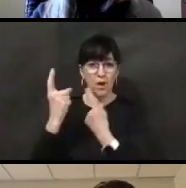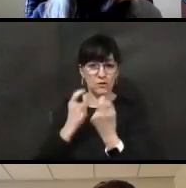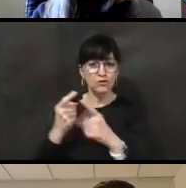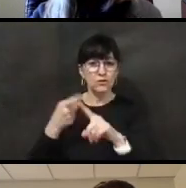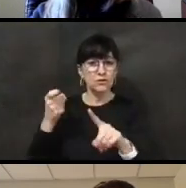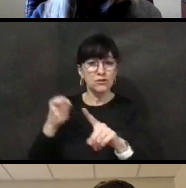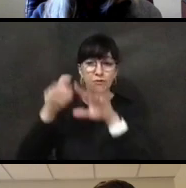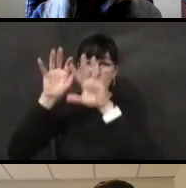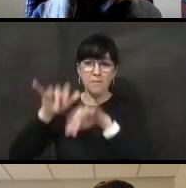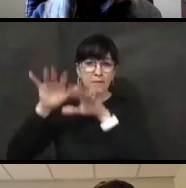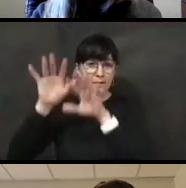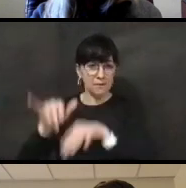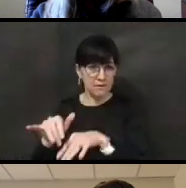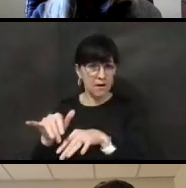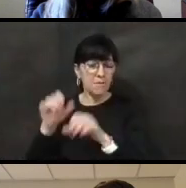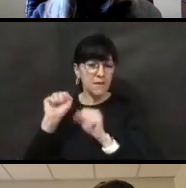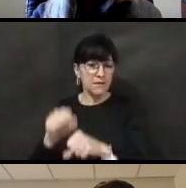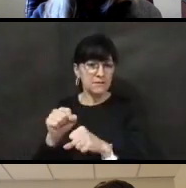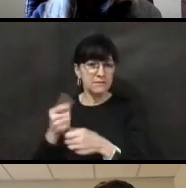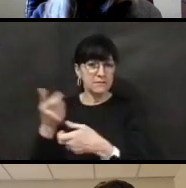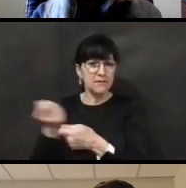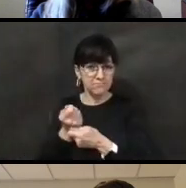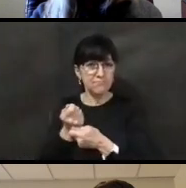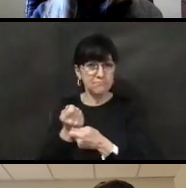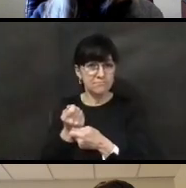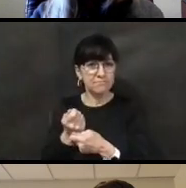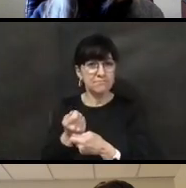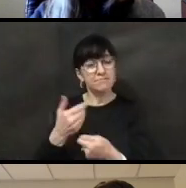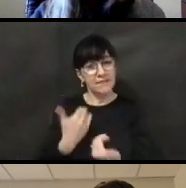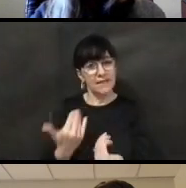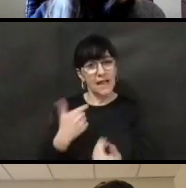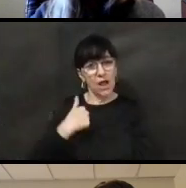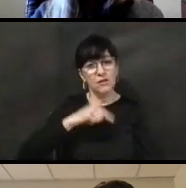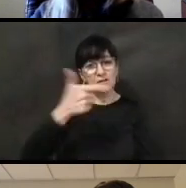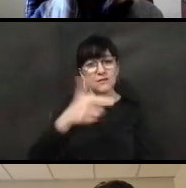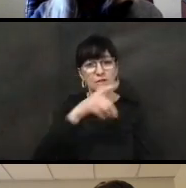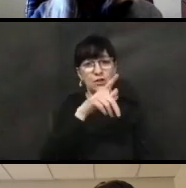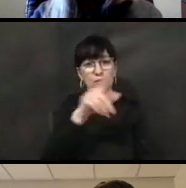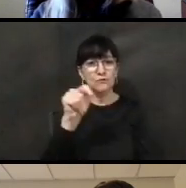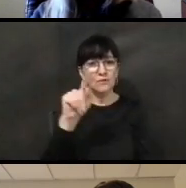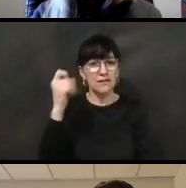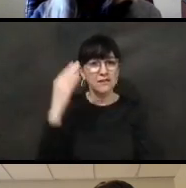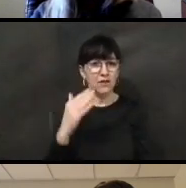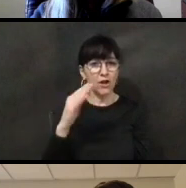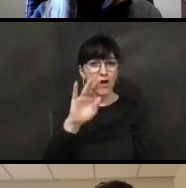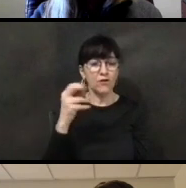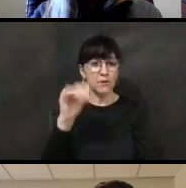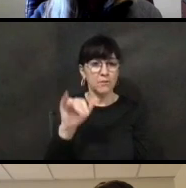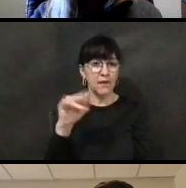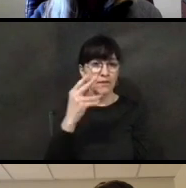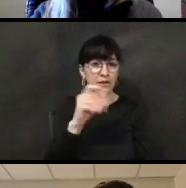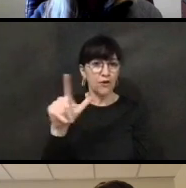with that, please do visit de.gov/economy, and I'll turn it over to our Lieutenant Governor, Bethany Hall-Long. Good